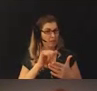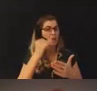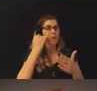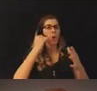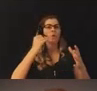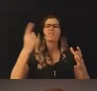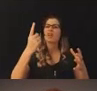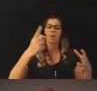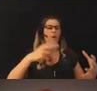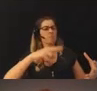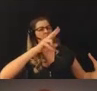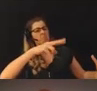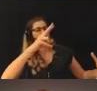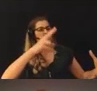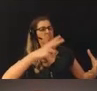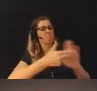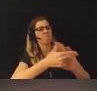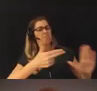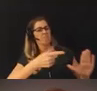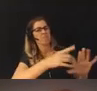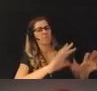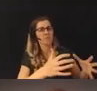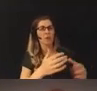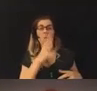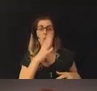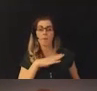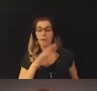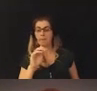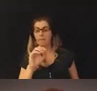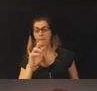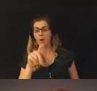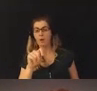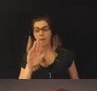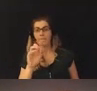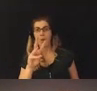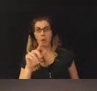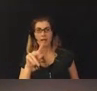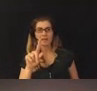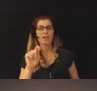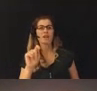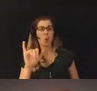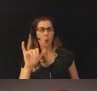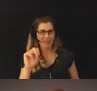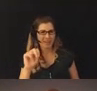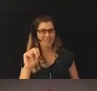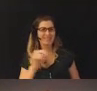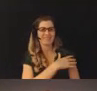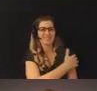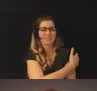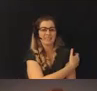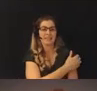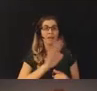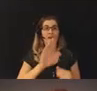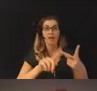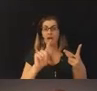someone else? A good example of this is the artist Margaret Boland and the artist Toyin Udutola. Now, Toyin Udutola's work is celebratory. It's